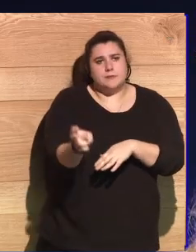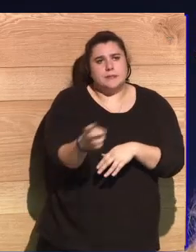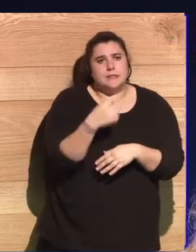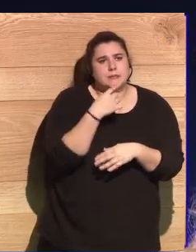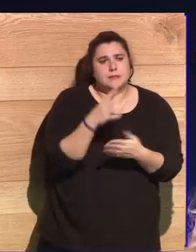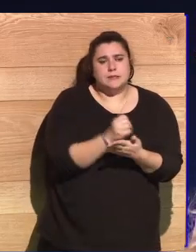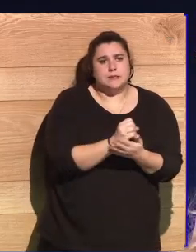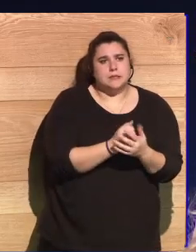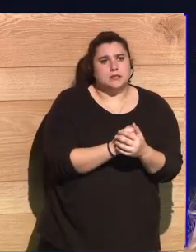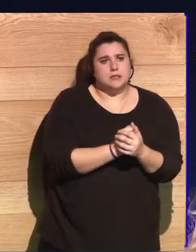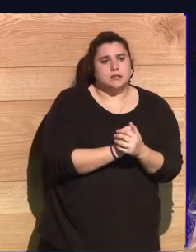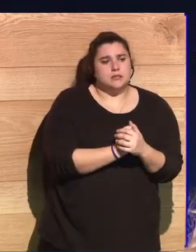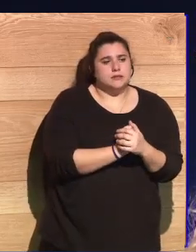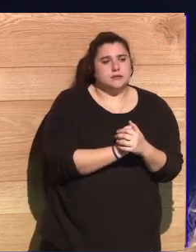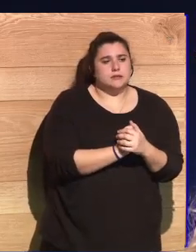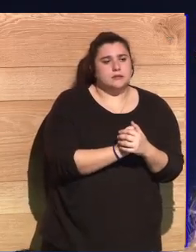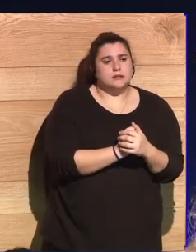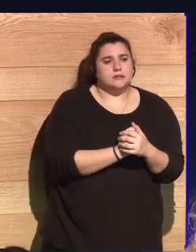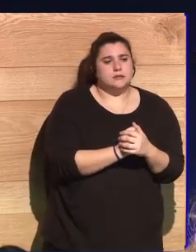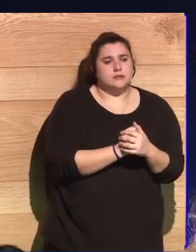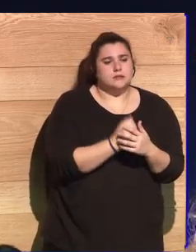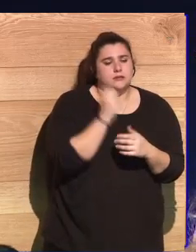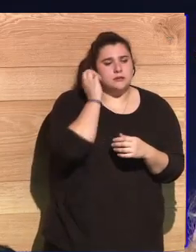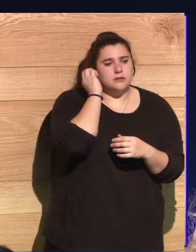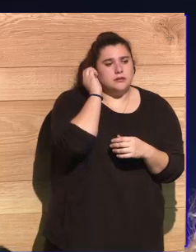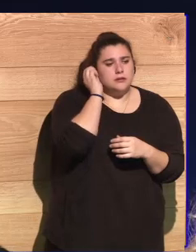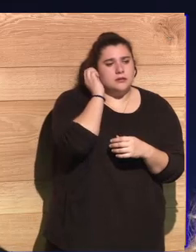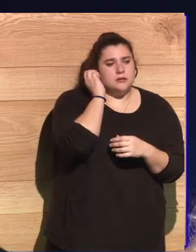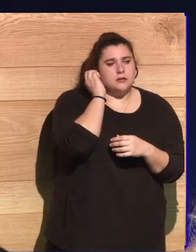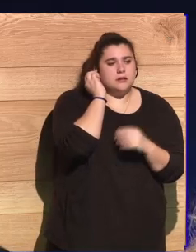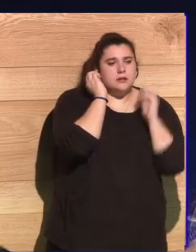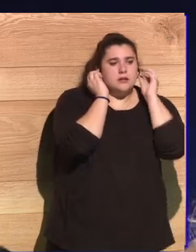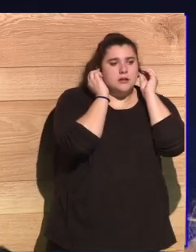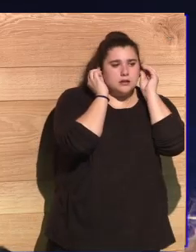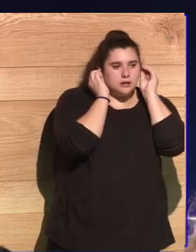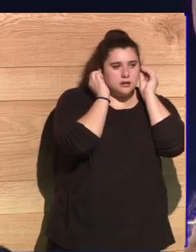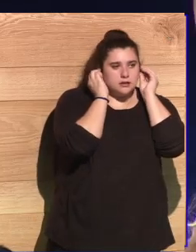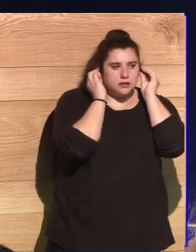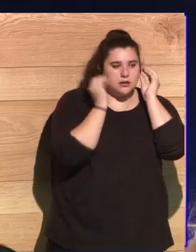in the door than the girl behind the counter goes, "Hi, are you here for Jack?"